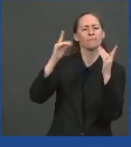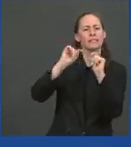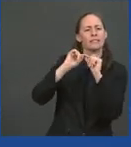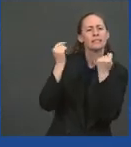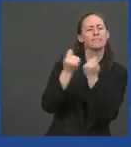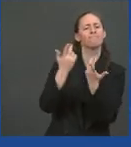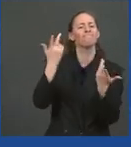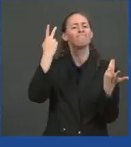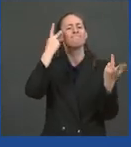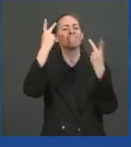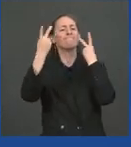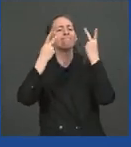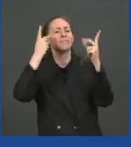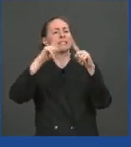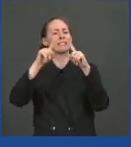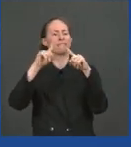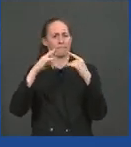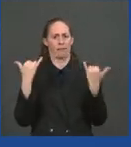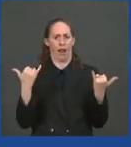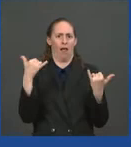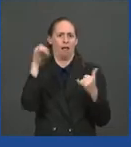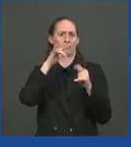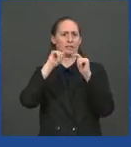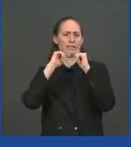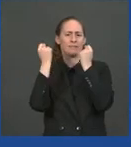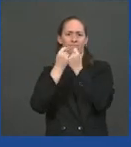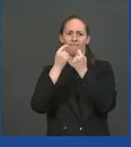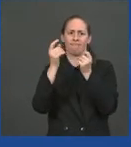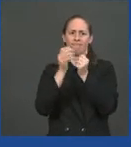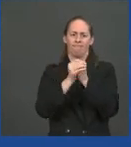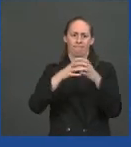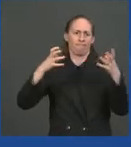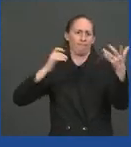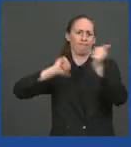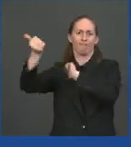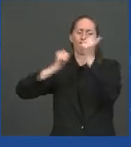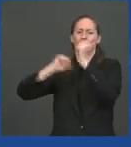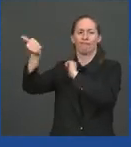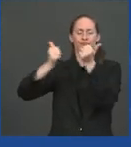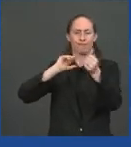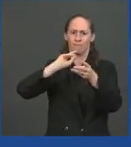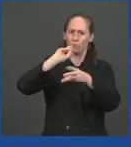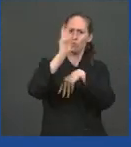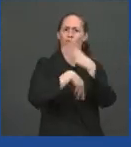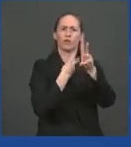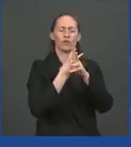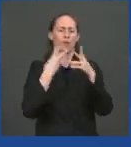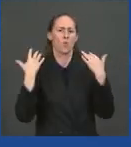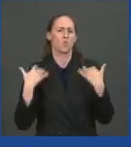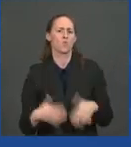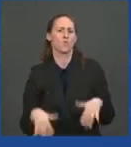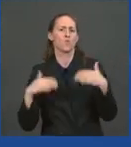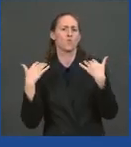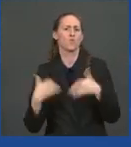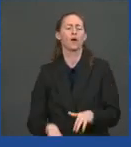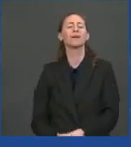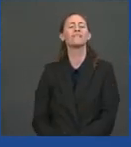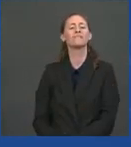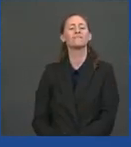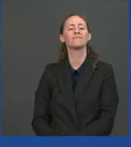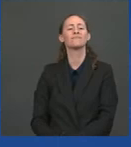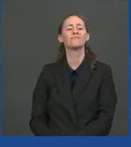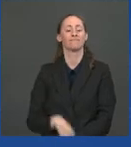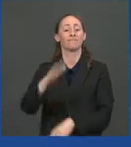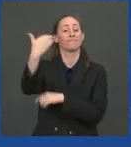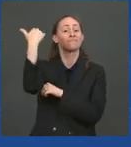the fastest growing sport in the world. The fastest growing sport in the world. When I first went to Beijing to meet with